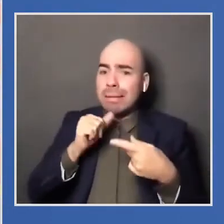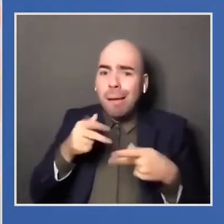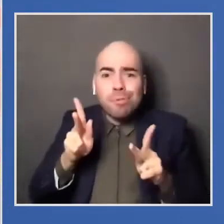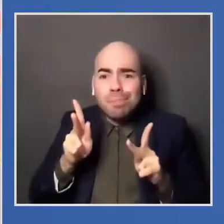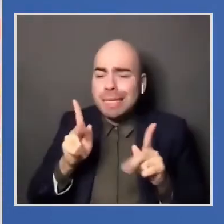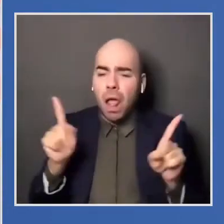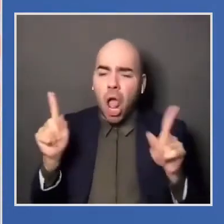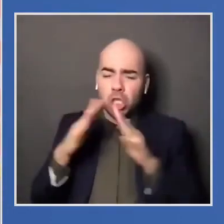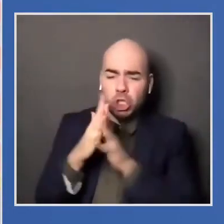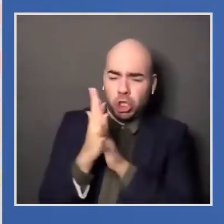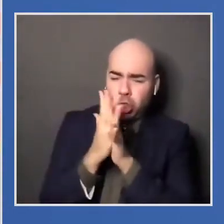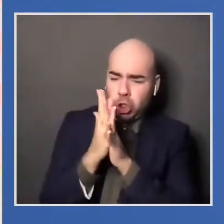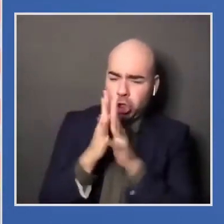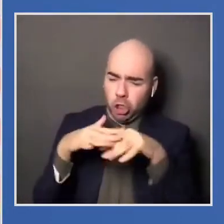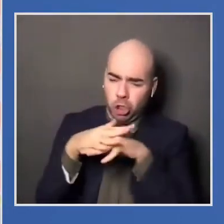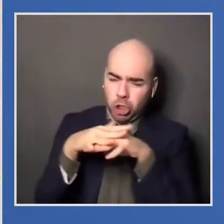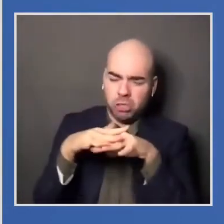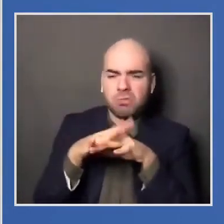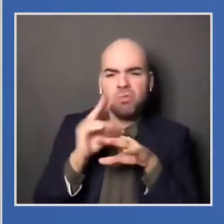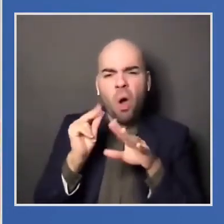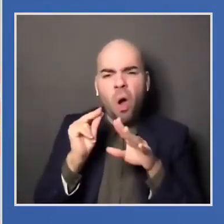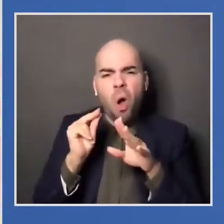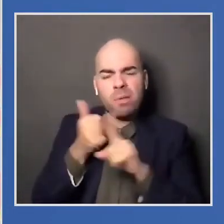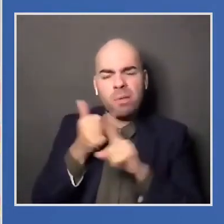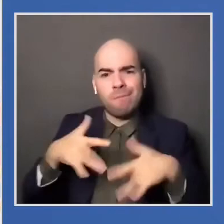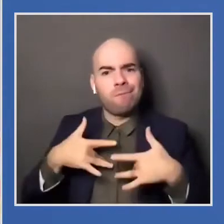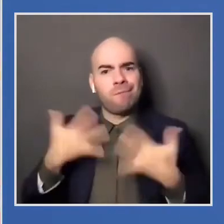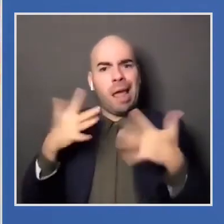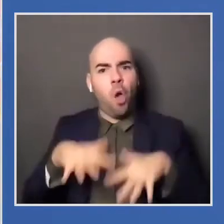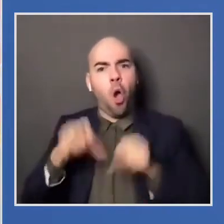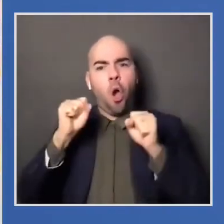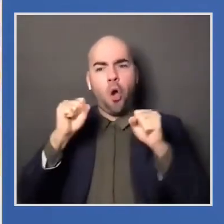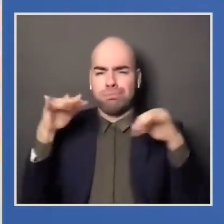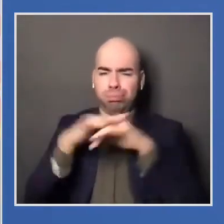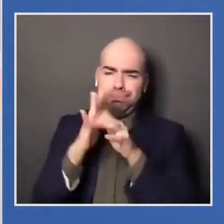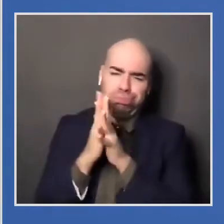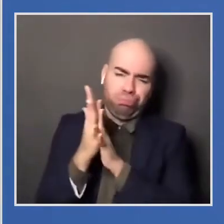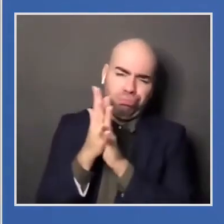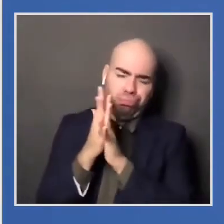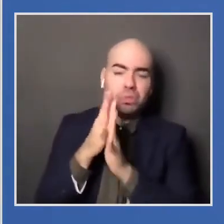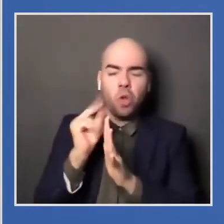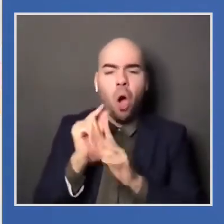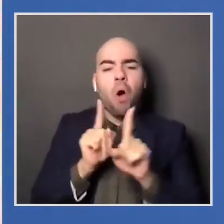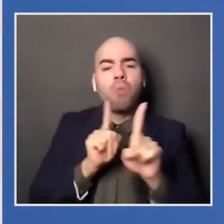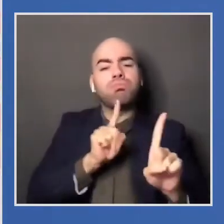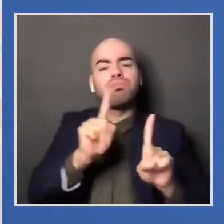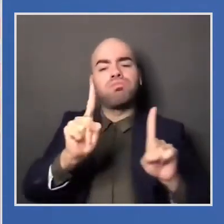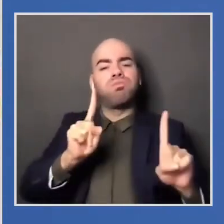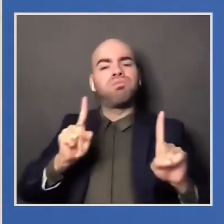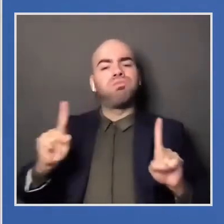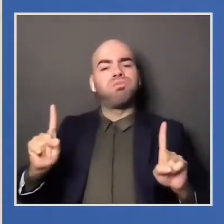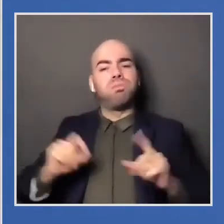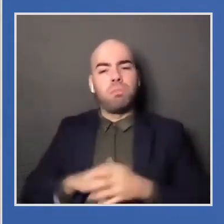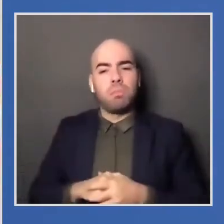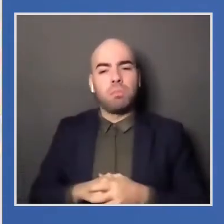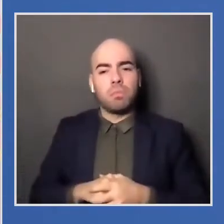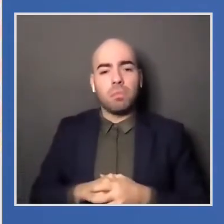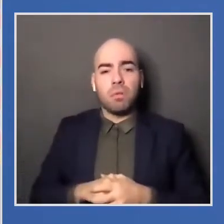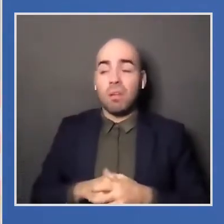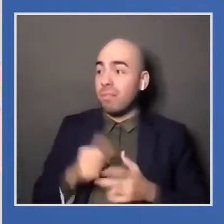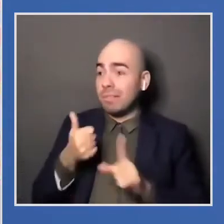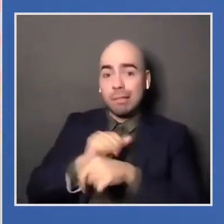events. Imagine where we'd be with a comprehensive system of testing and tracing.